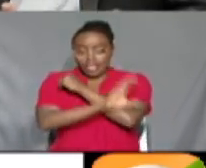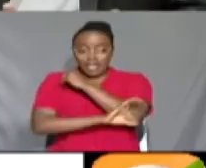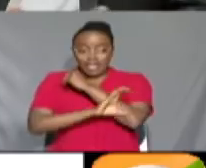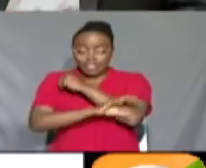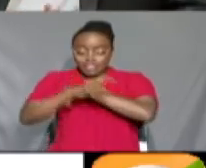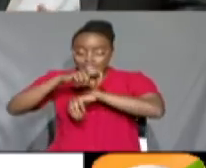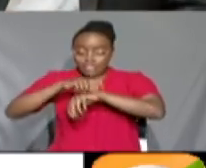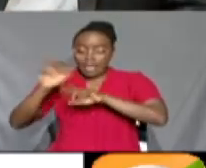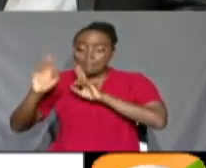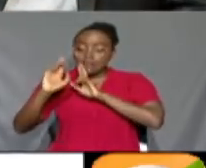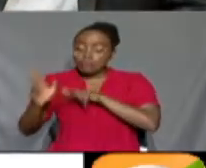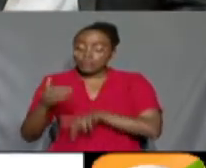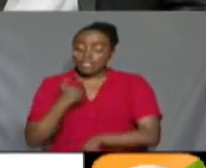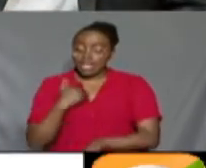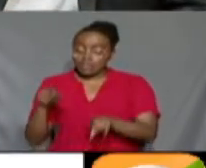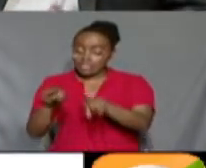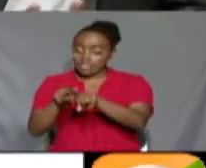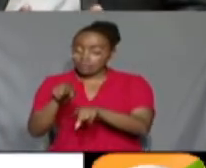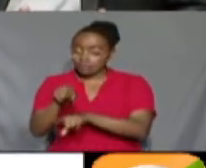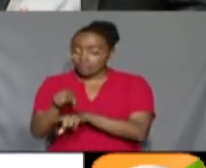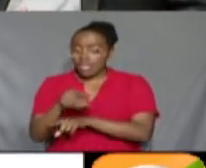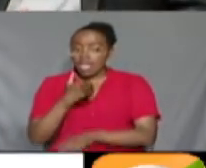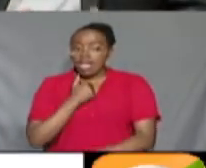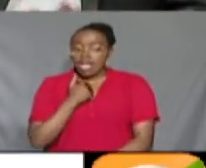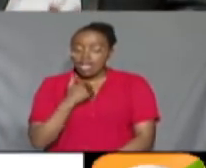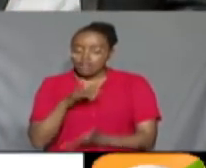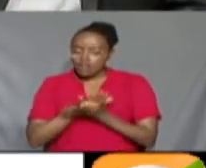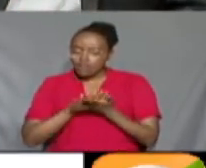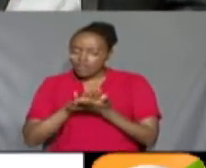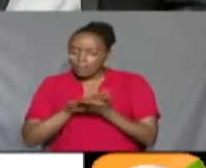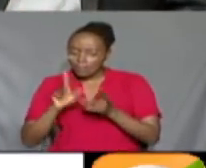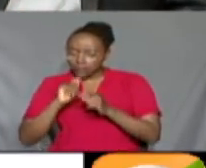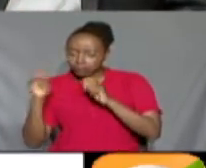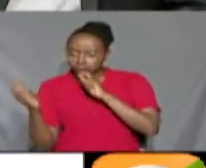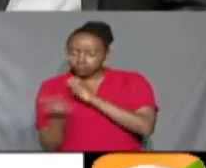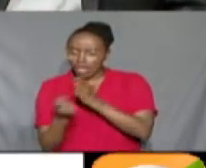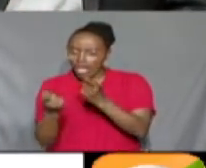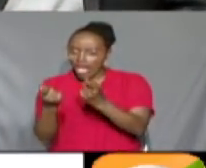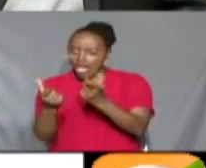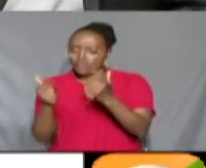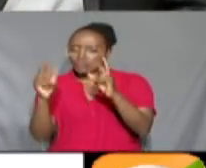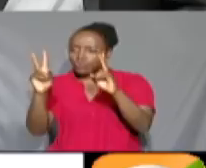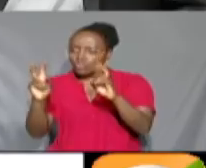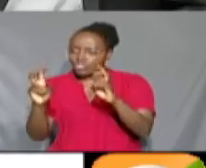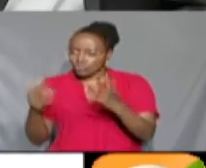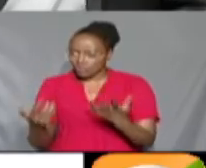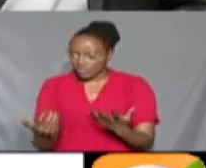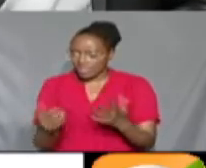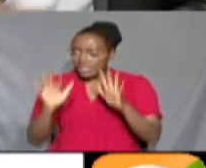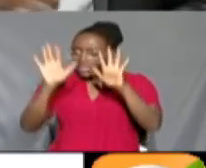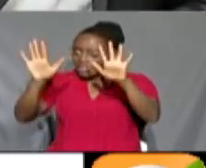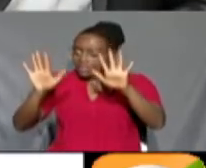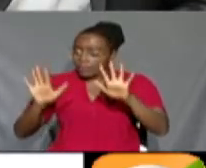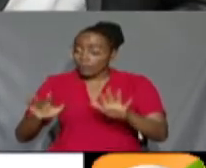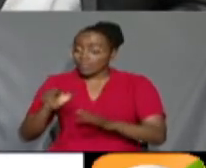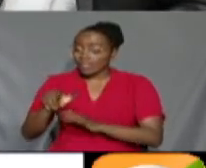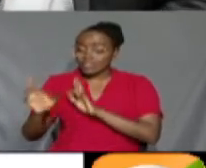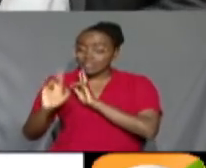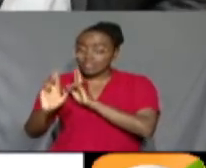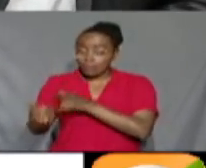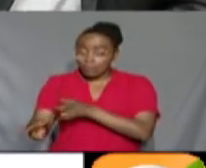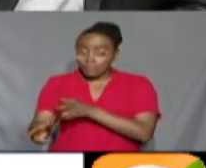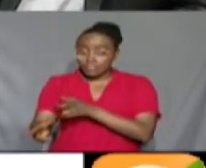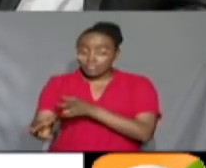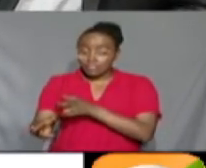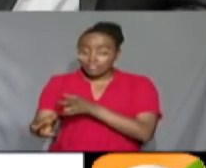you have a report of this nature that is going to fundamentally change a few issues in the country, it is very important that this report is